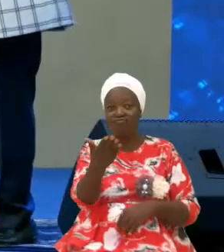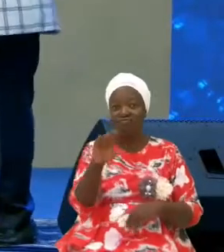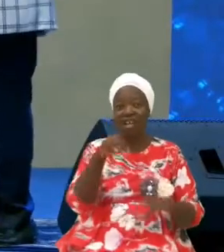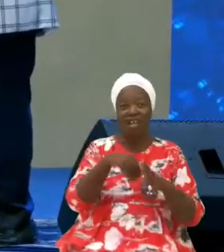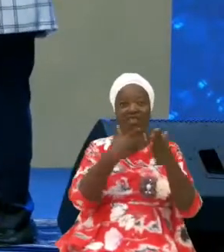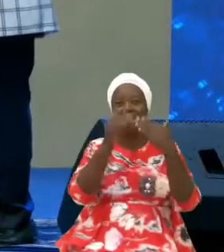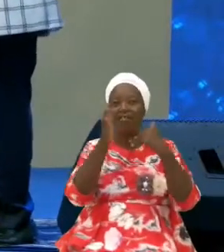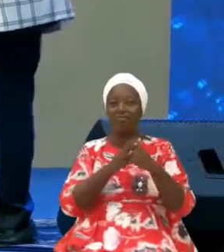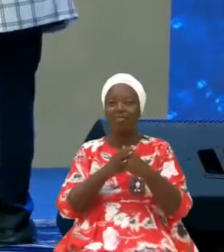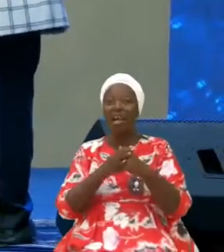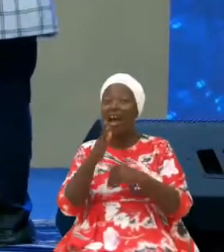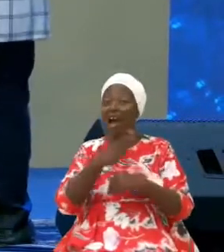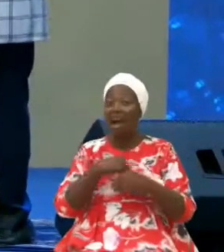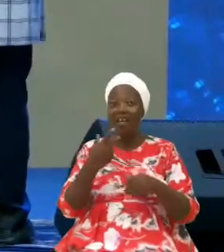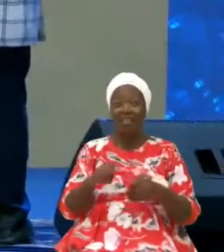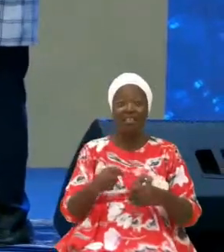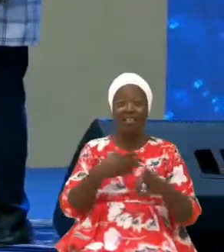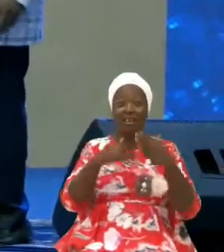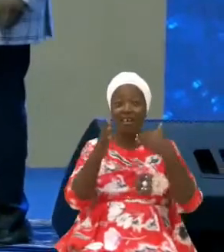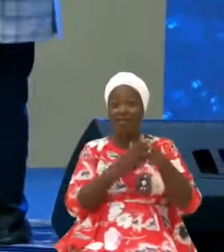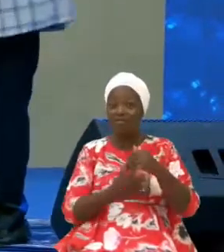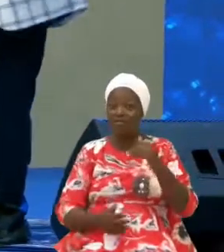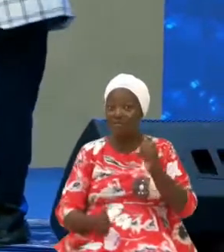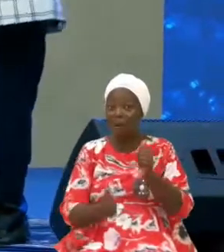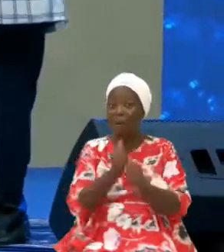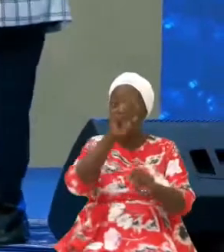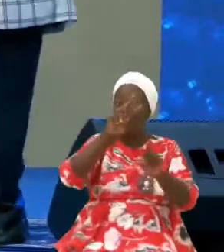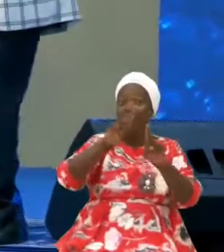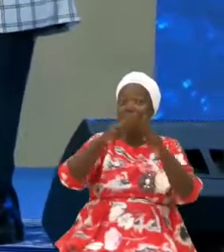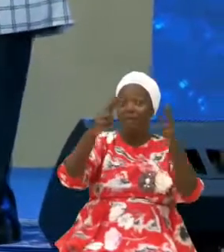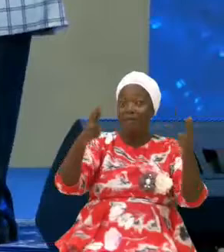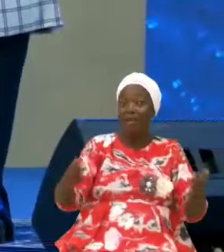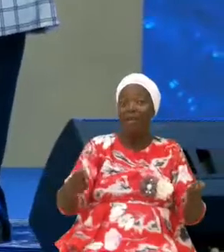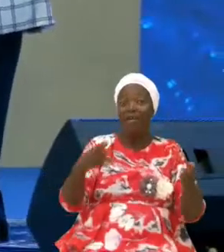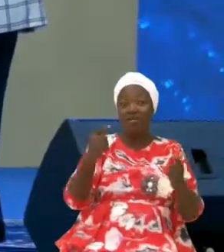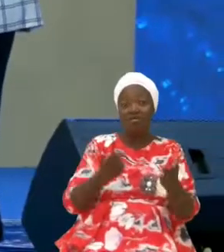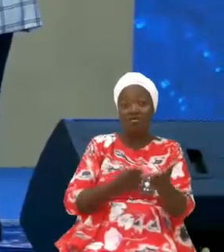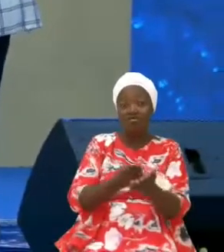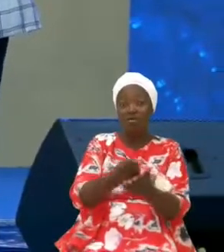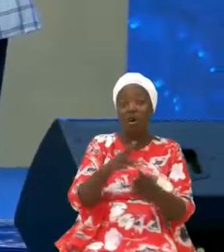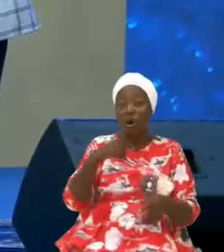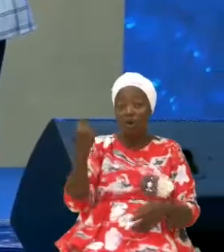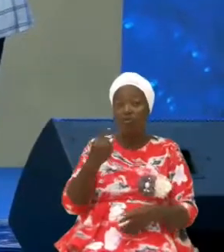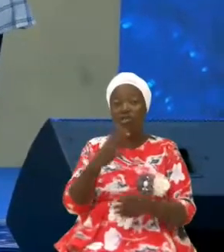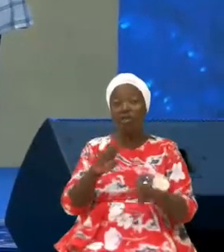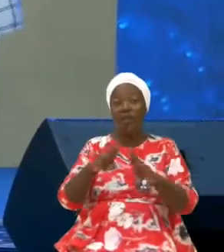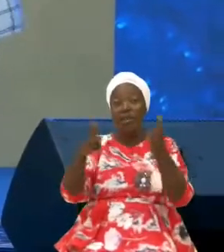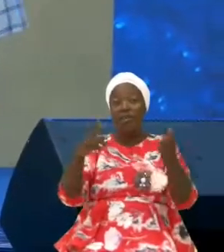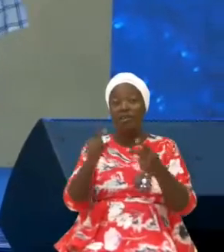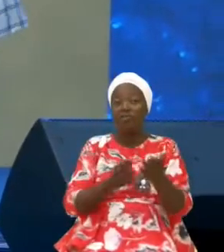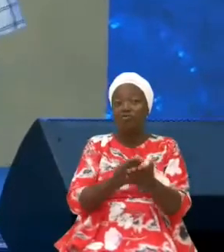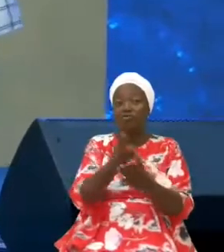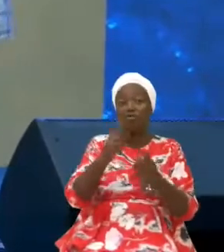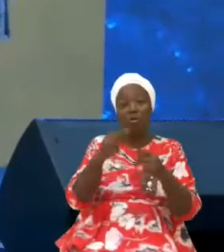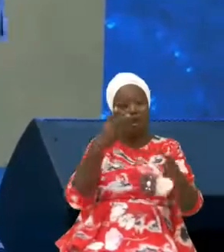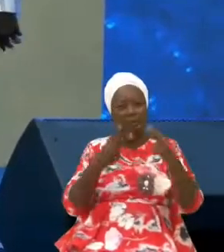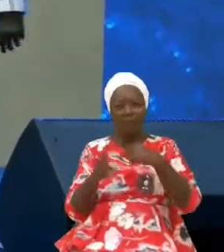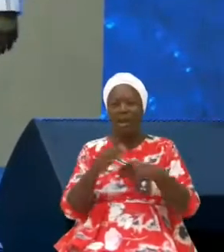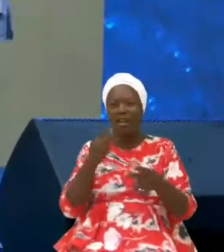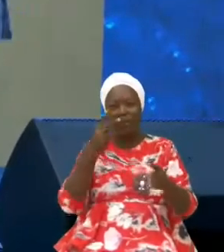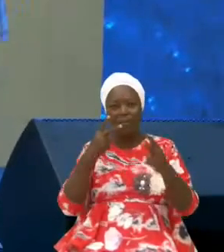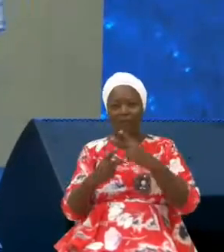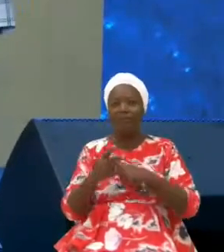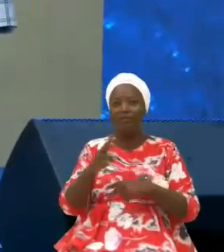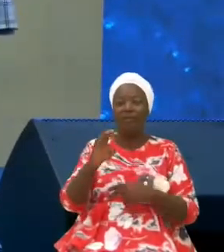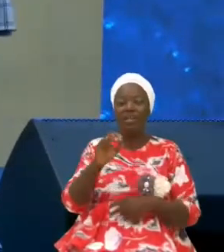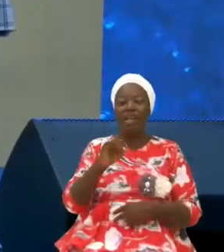no politics hanky-panky in heaven. And the heavens always revealed the truth to the